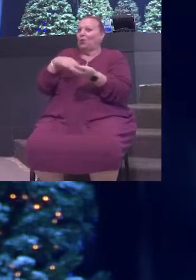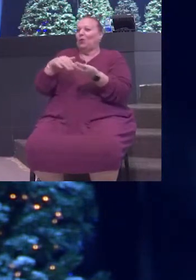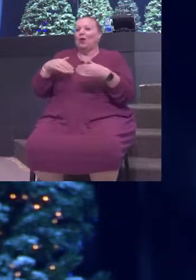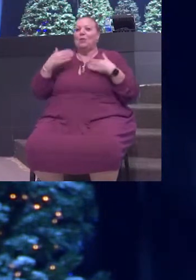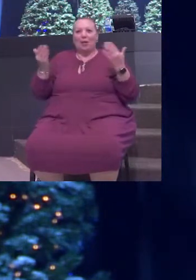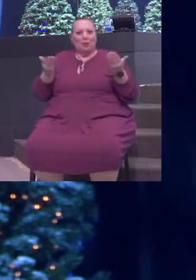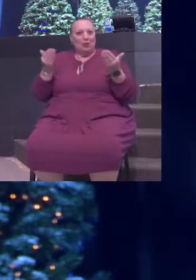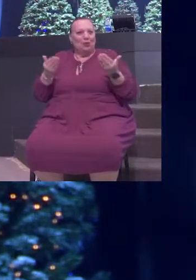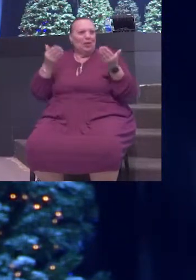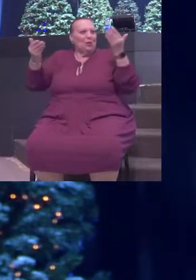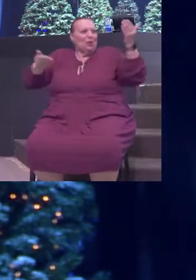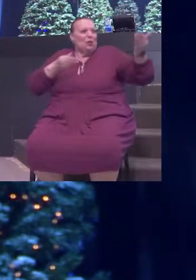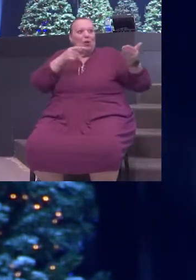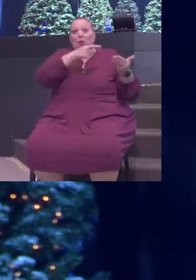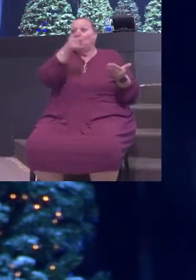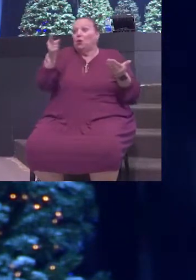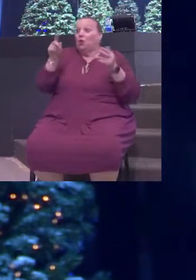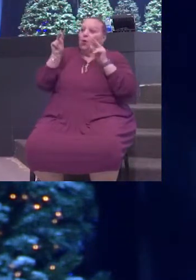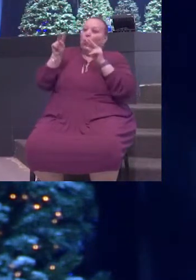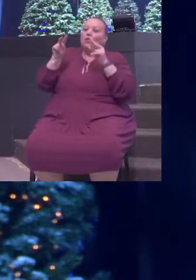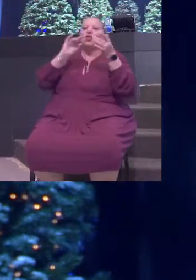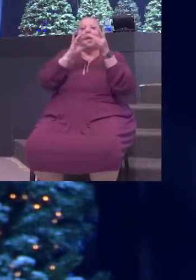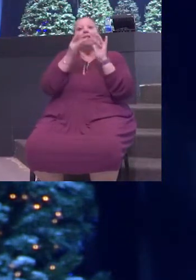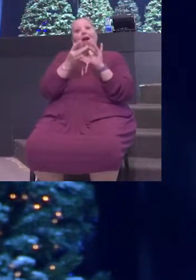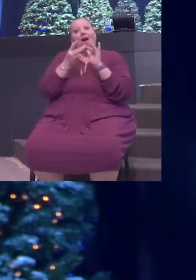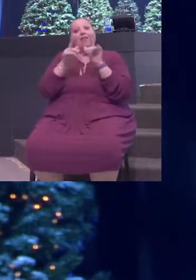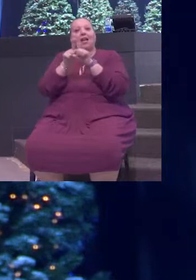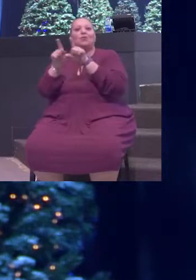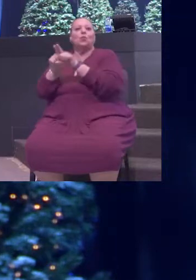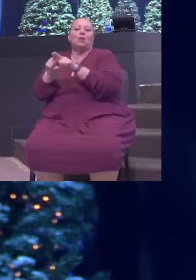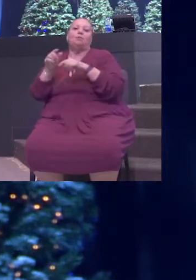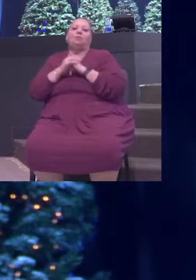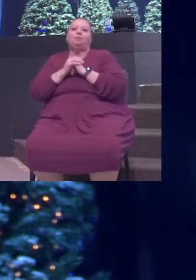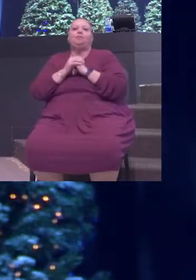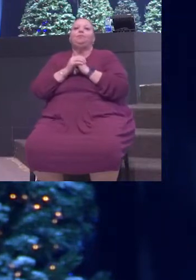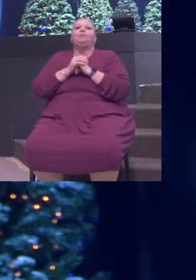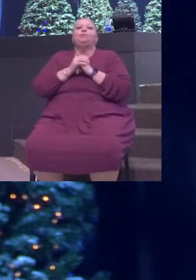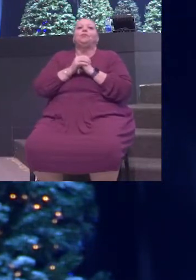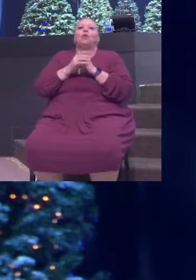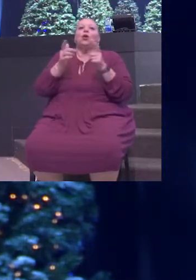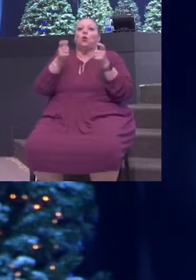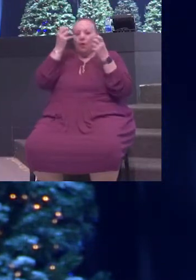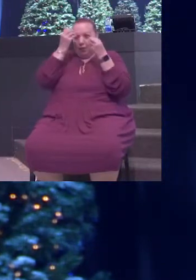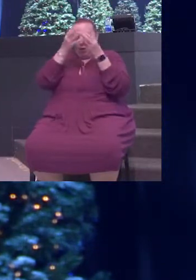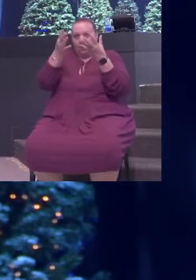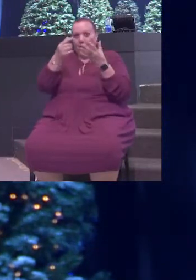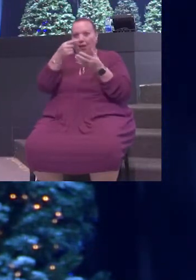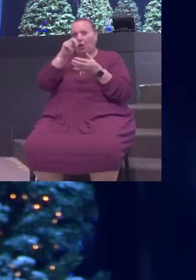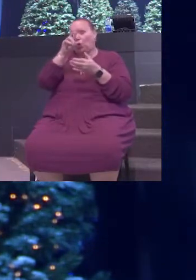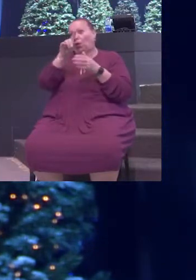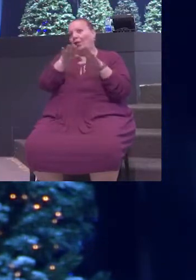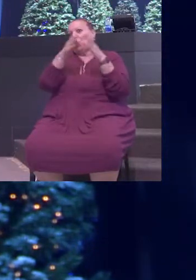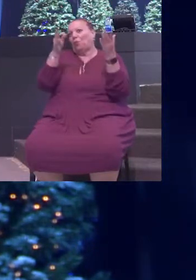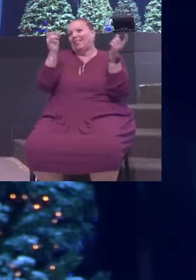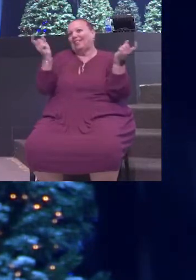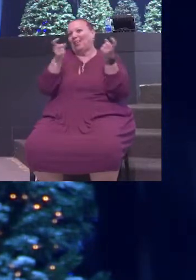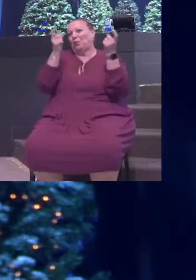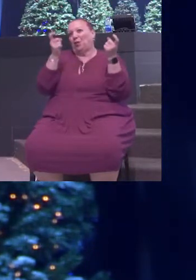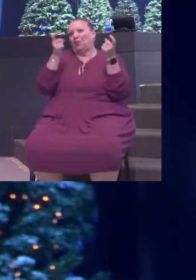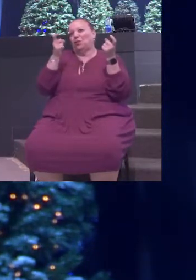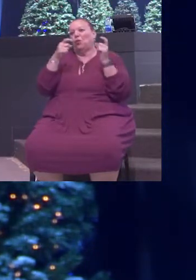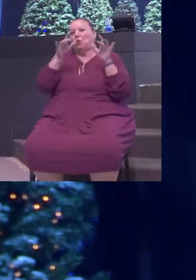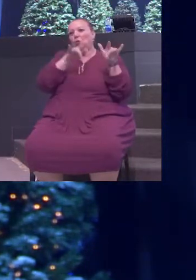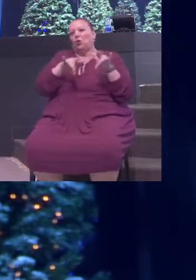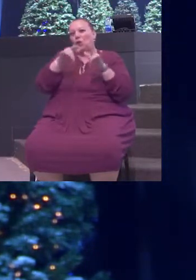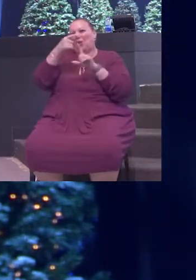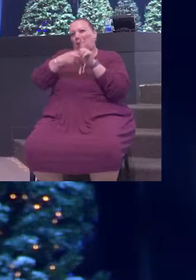that you're here. I want to welcome those of you that are watching online as well. I just want to give a quick update on our grand opening celebration. We recorded that video